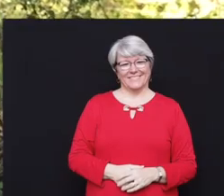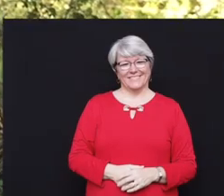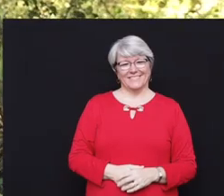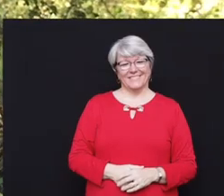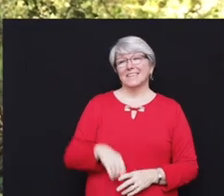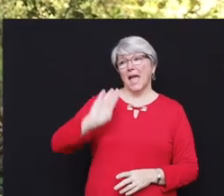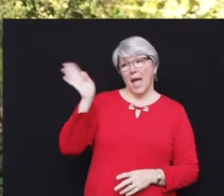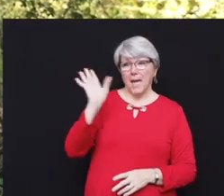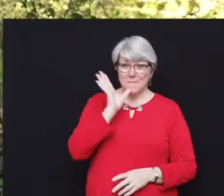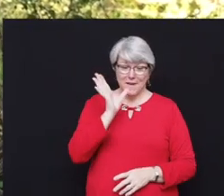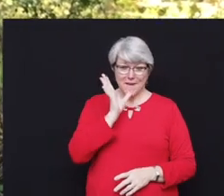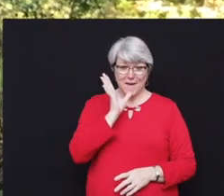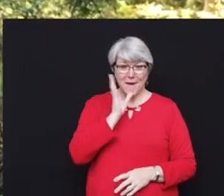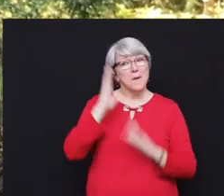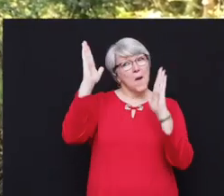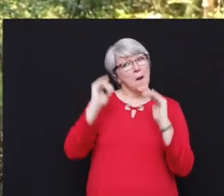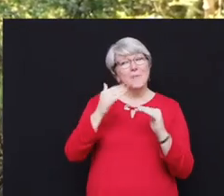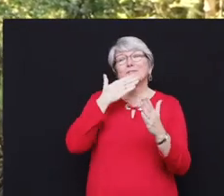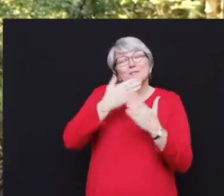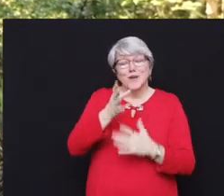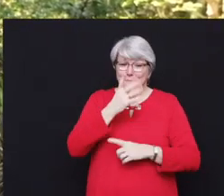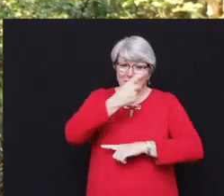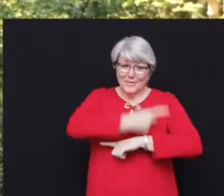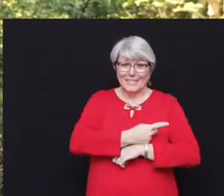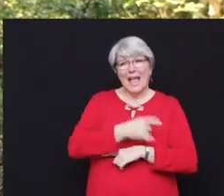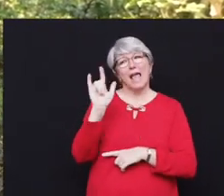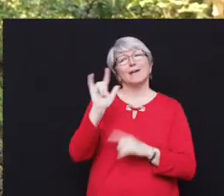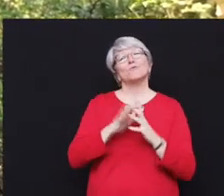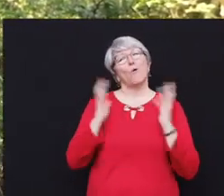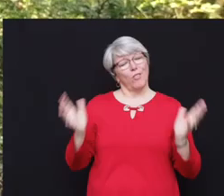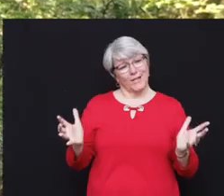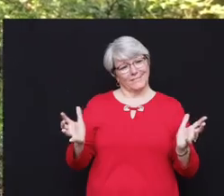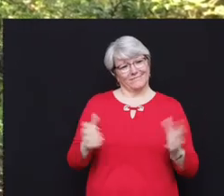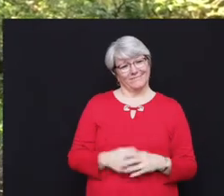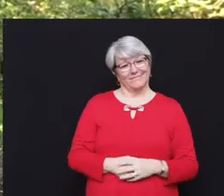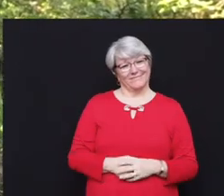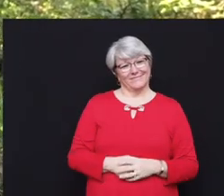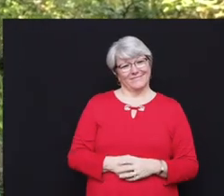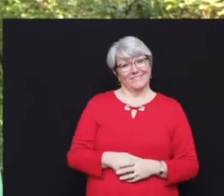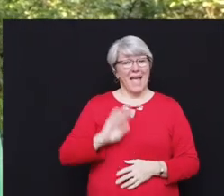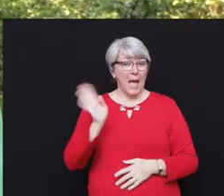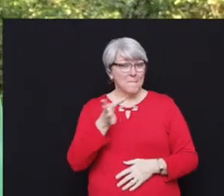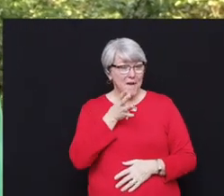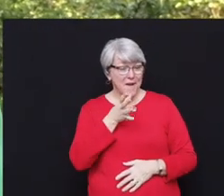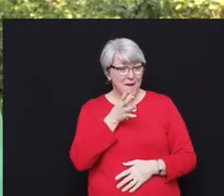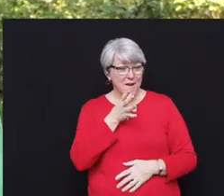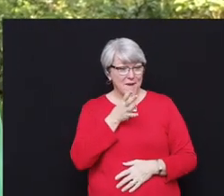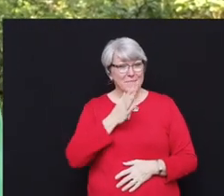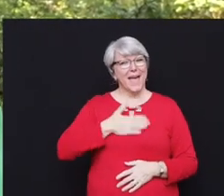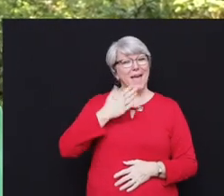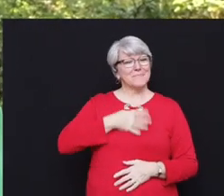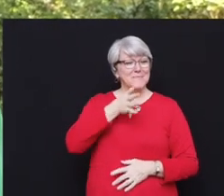Hi, Mom. I hope you had a good Mother's Day. I love you a whole lot. Hi, Mom. Happy